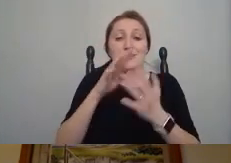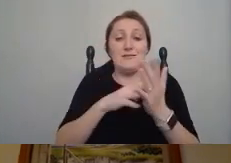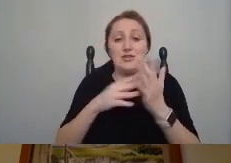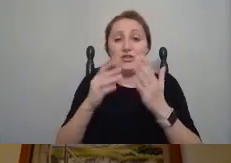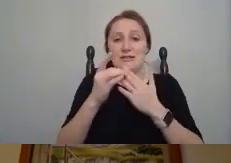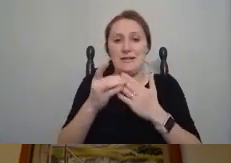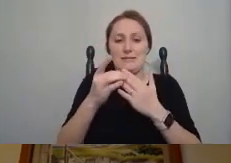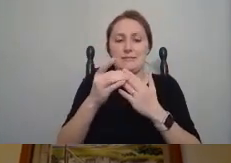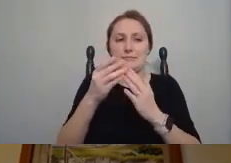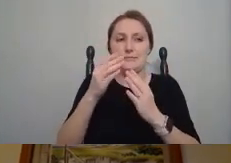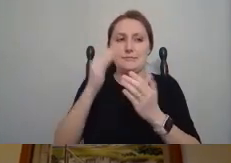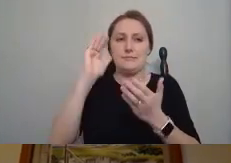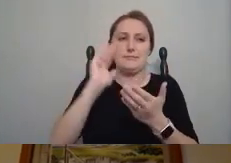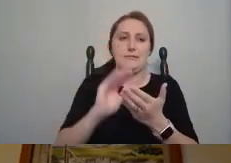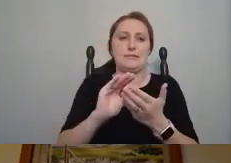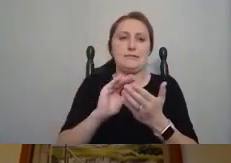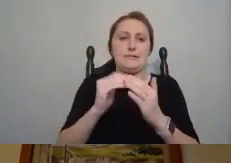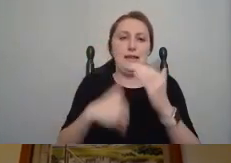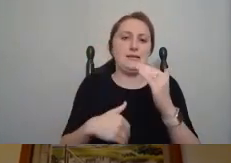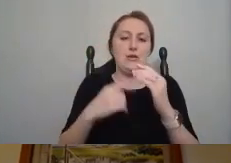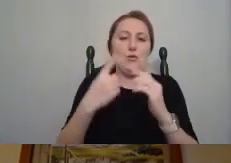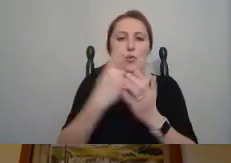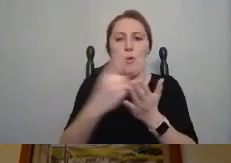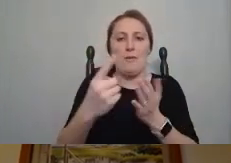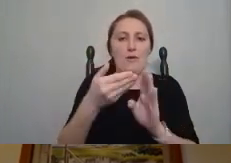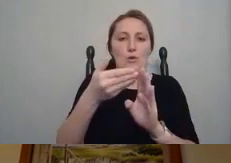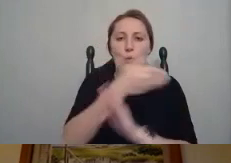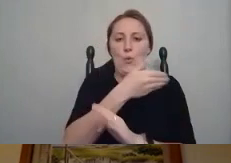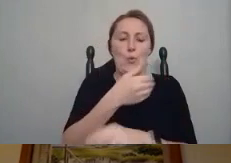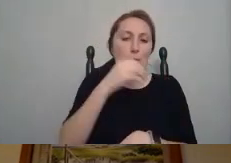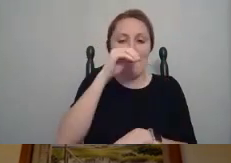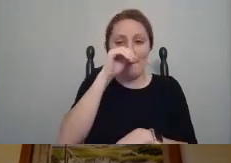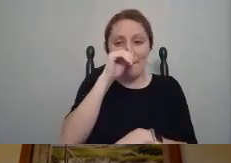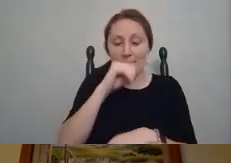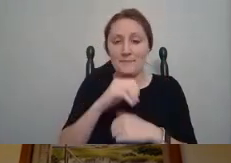we're feverishly working on that schedule because we know it's a priority for families.